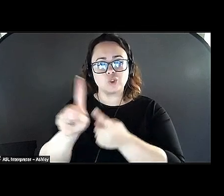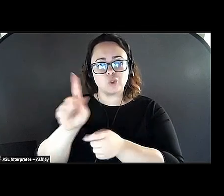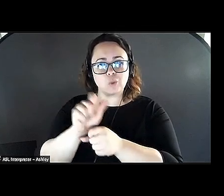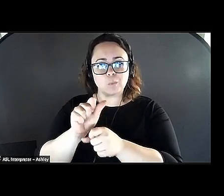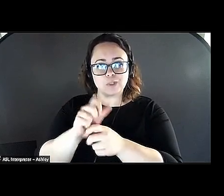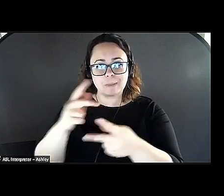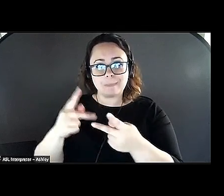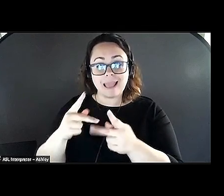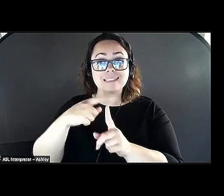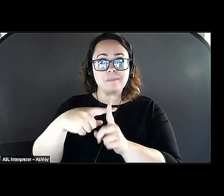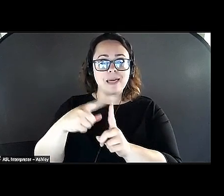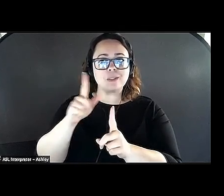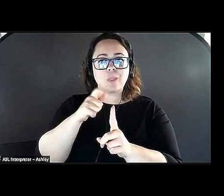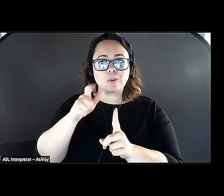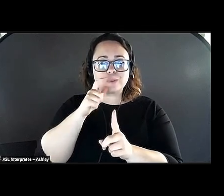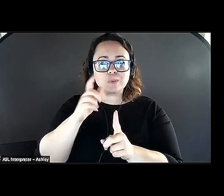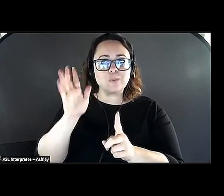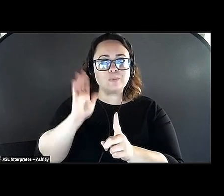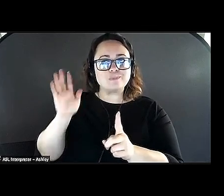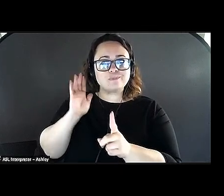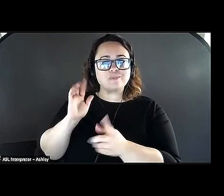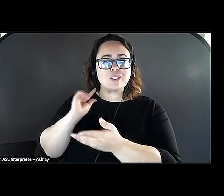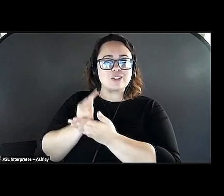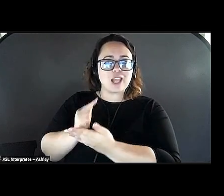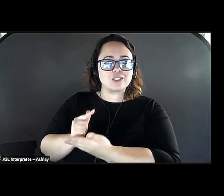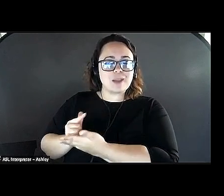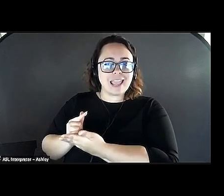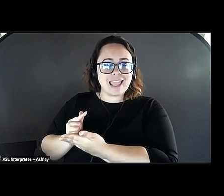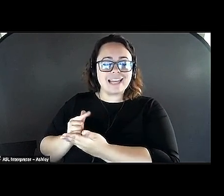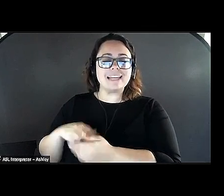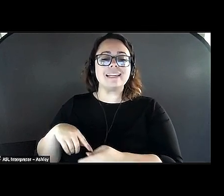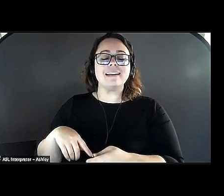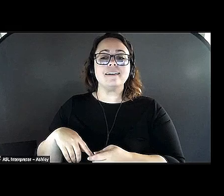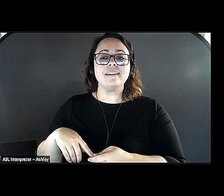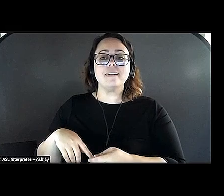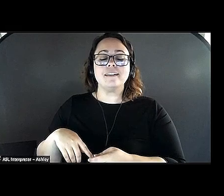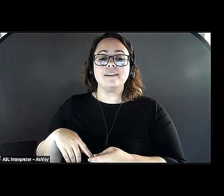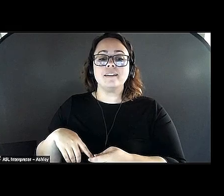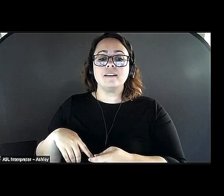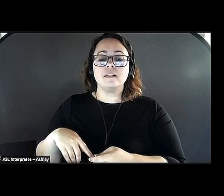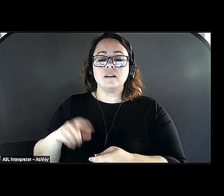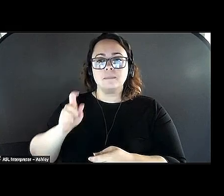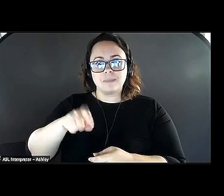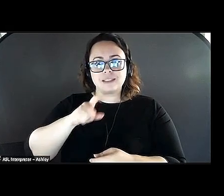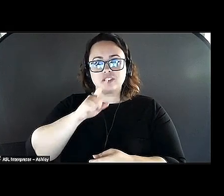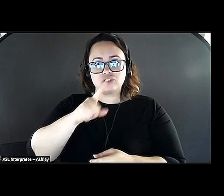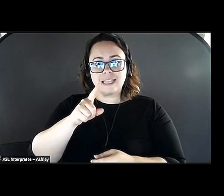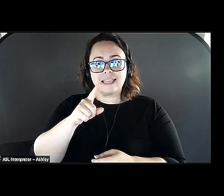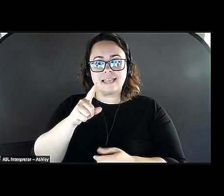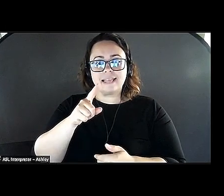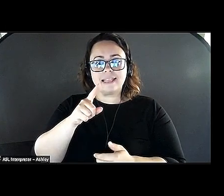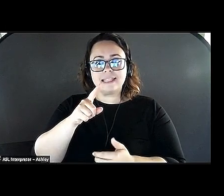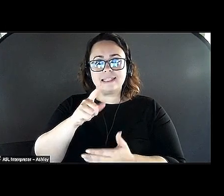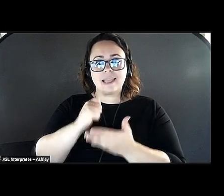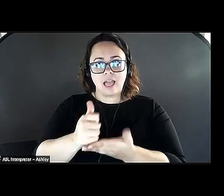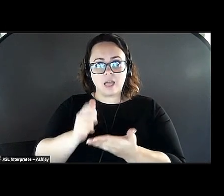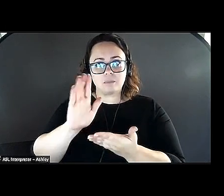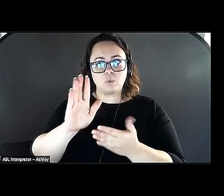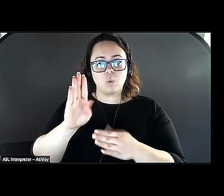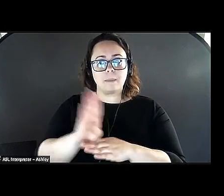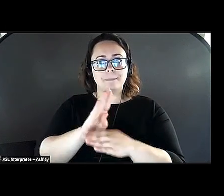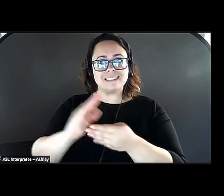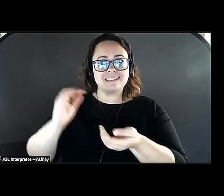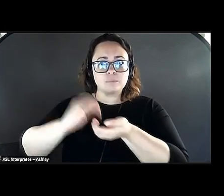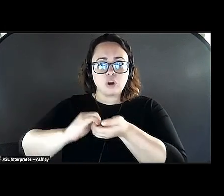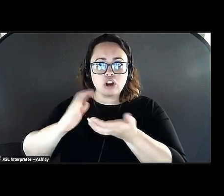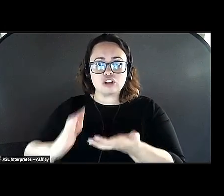our former graduates of the ISLA Leadership Academy, to really helping your business partner, your